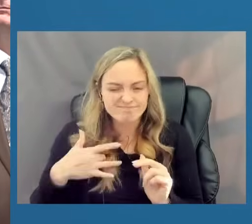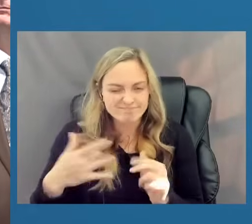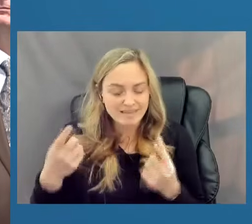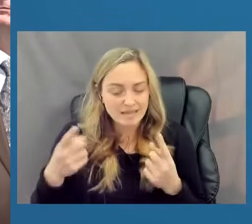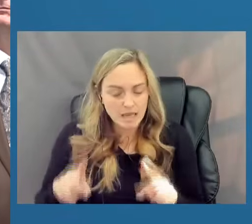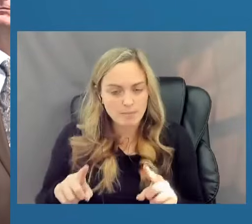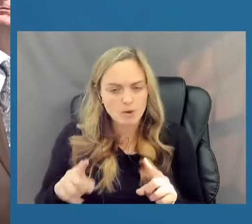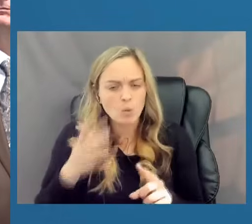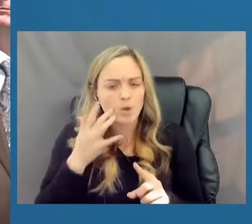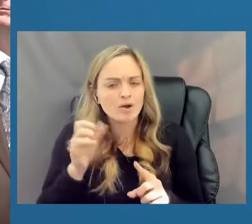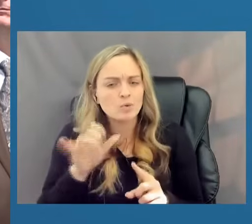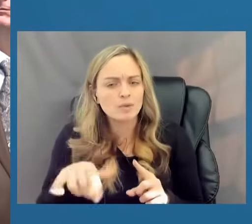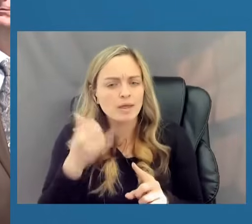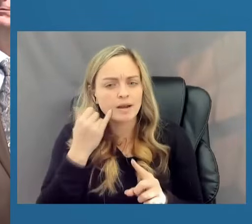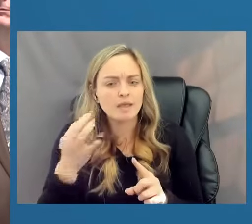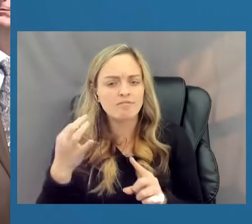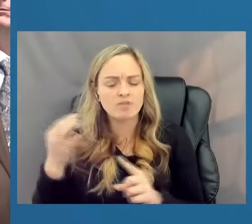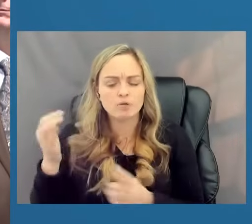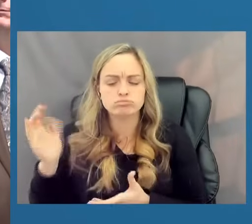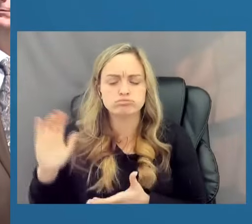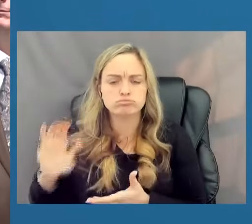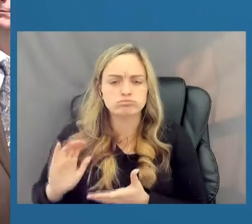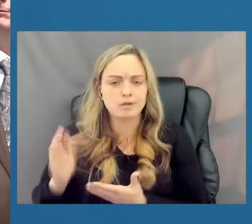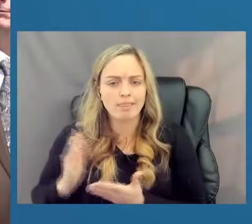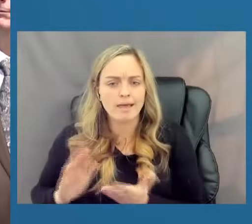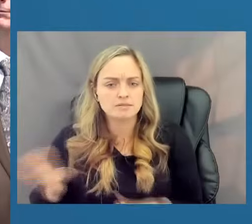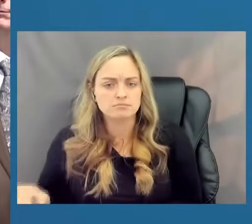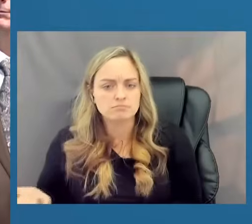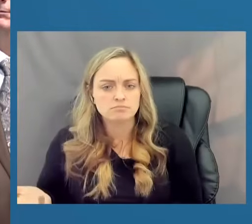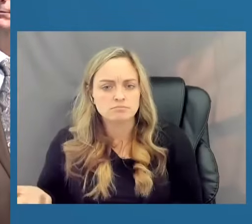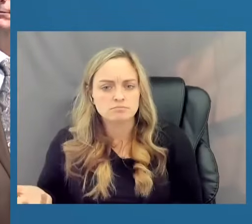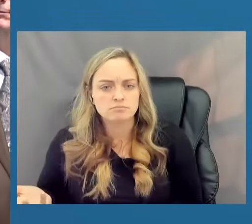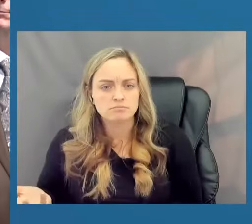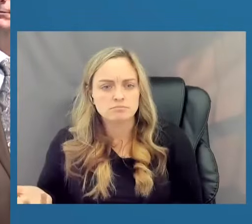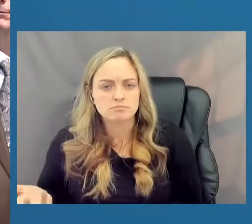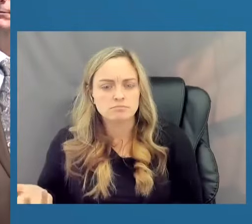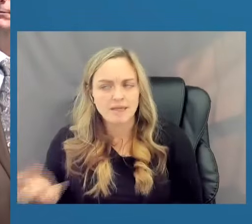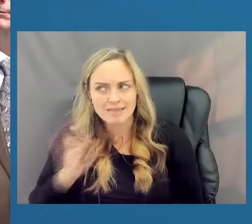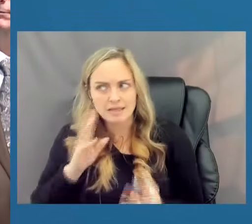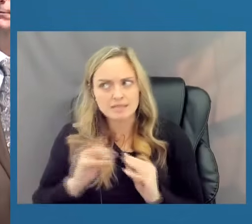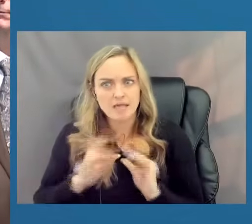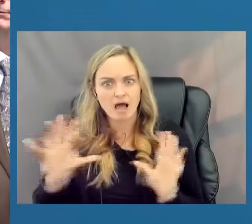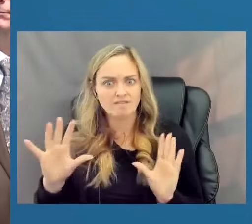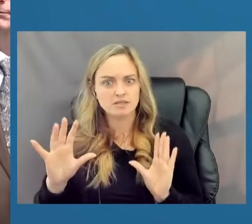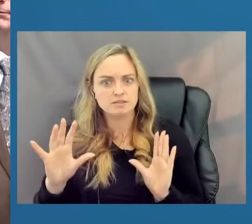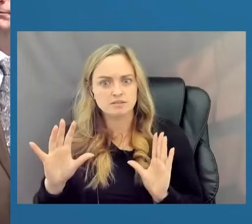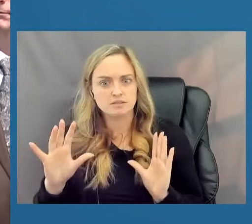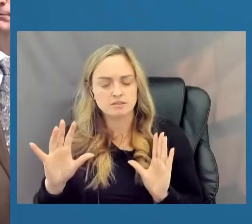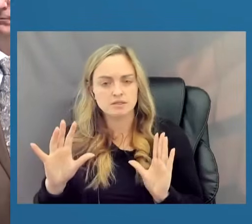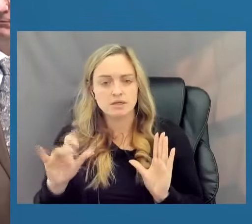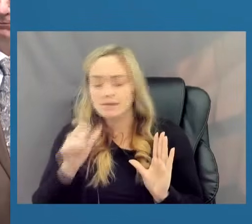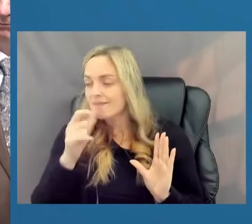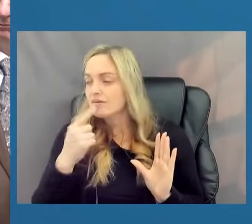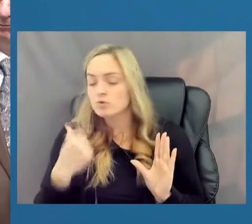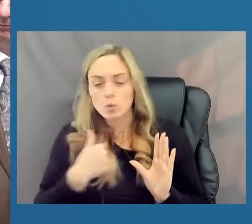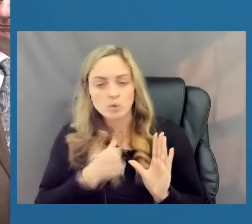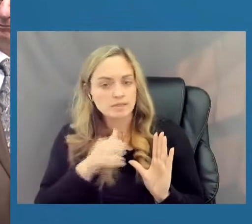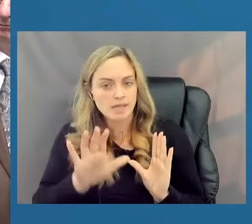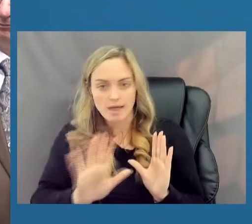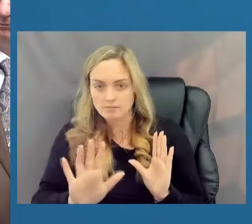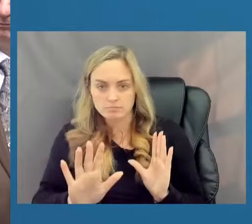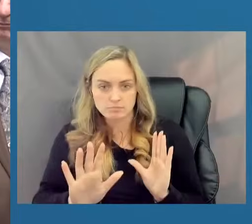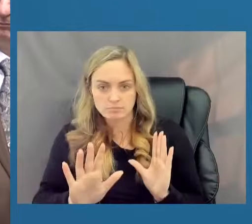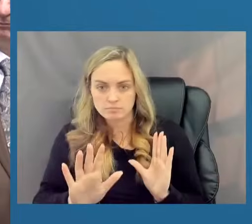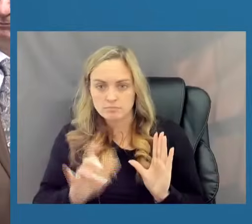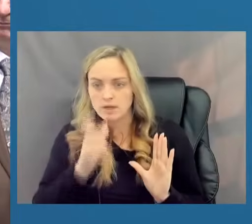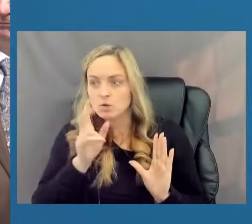are they doing that if they're scaling back? I think the opposite could be ready. So that's the sign. They've not told us they are, Bernadette. I don't expect